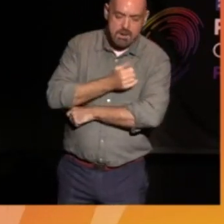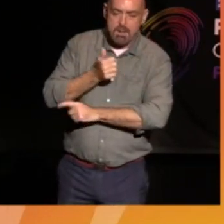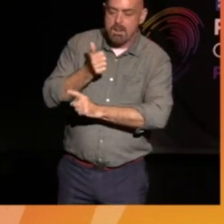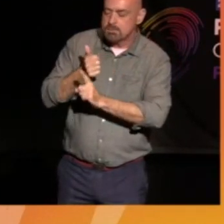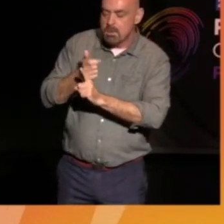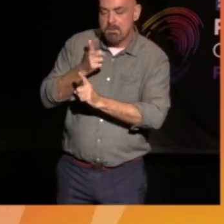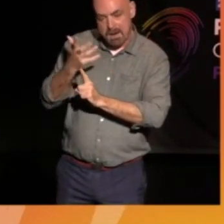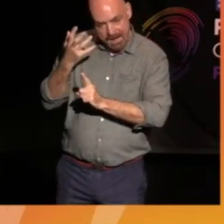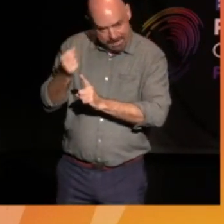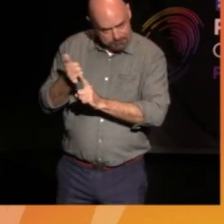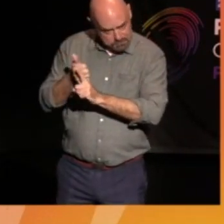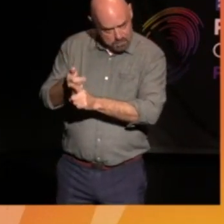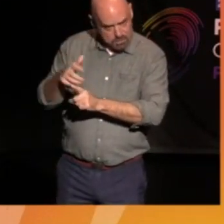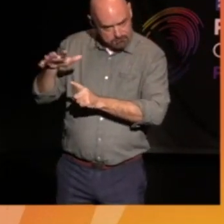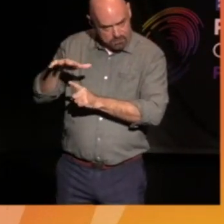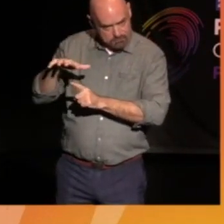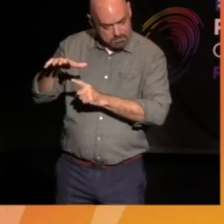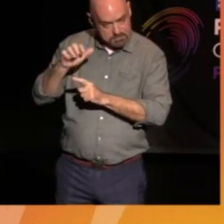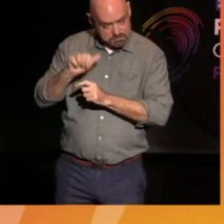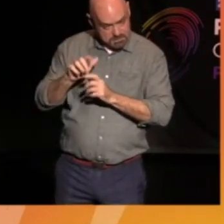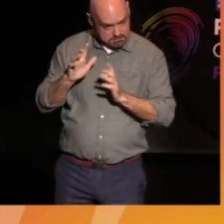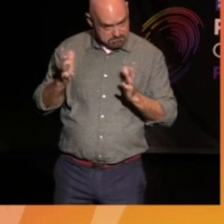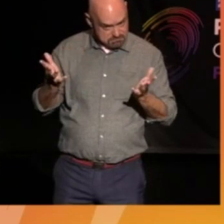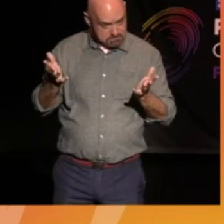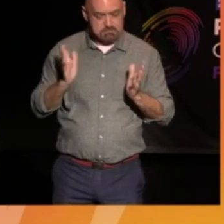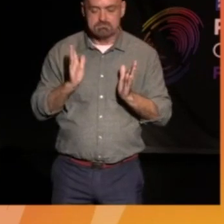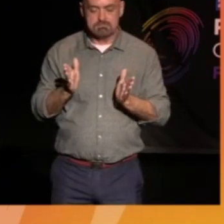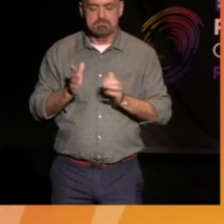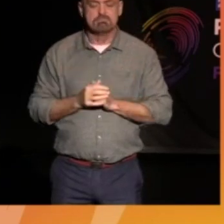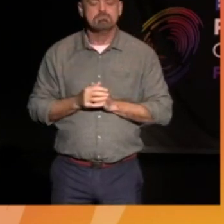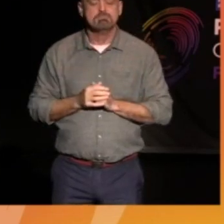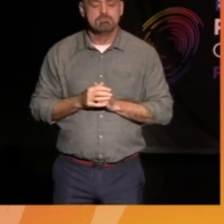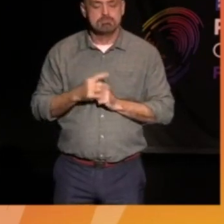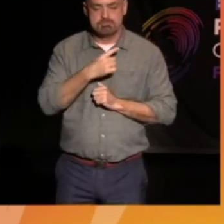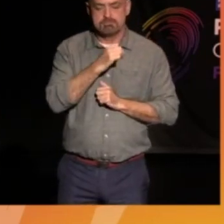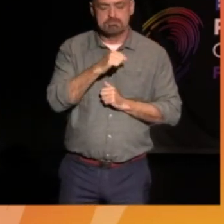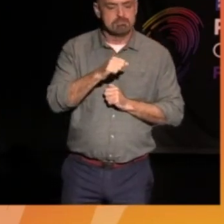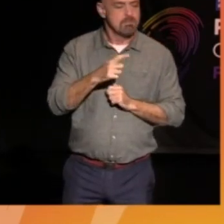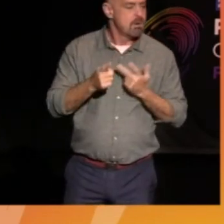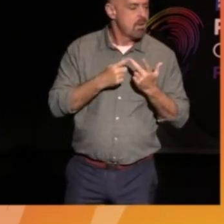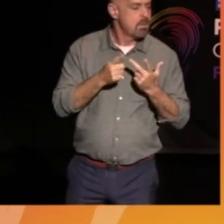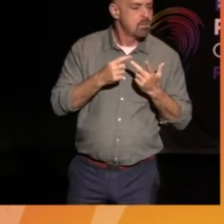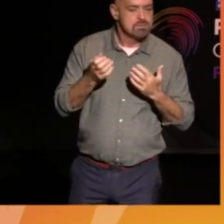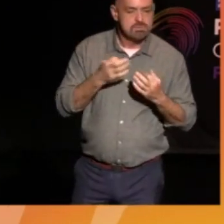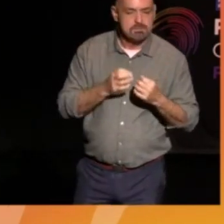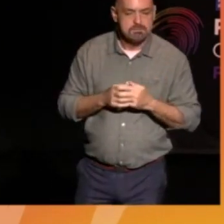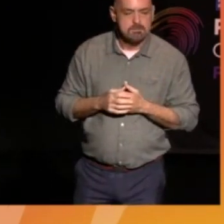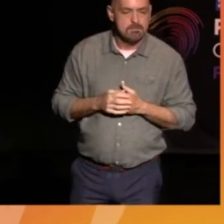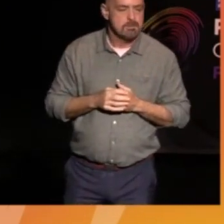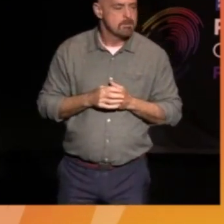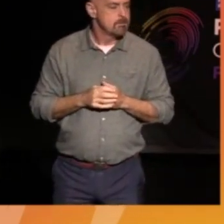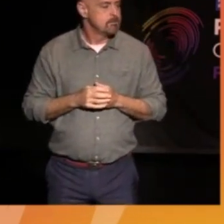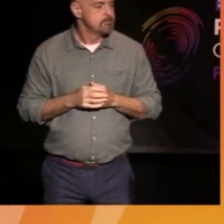for the families in most cases. Yes. Other questions?